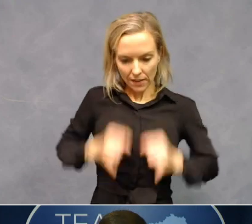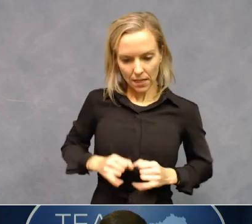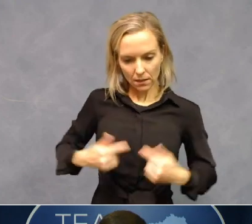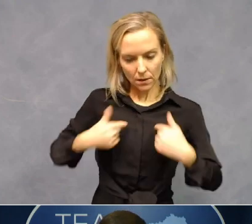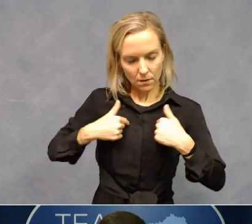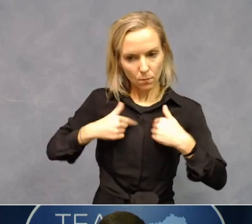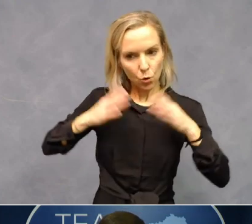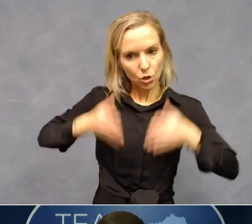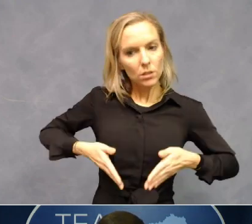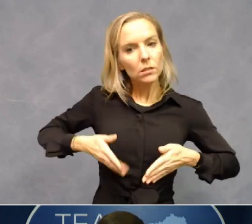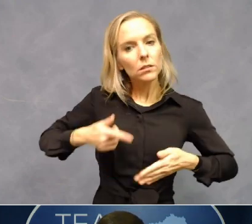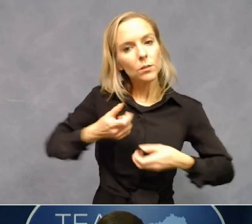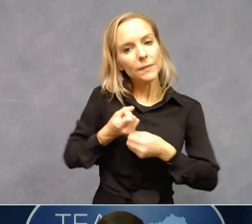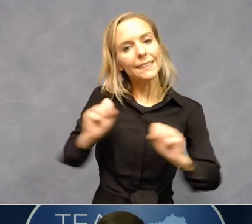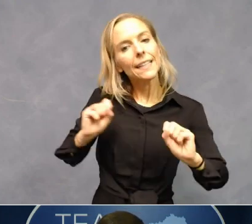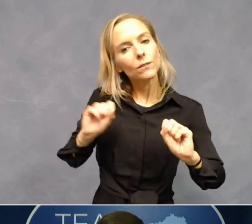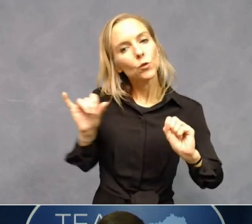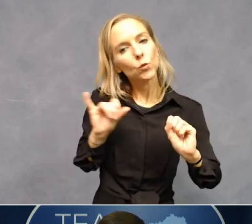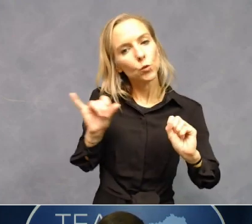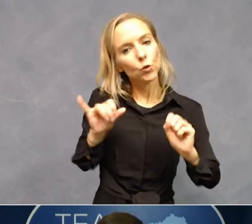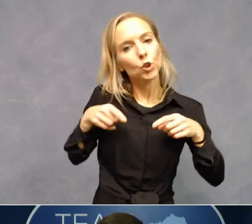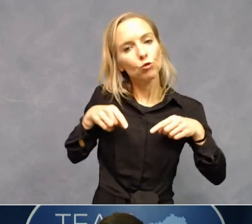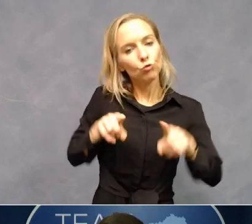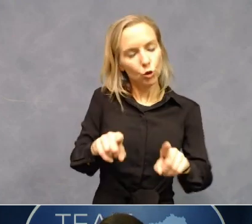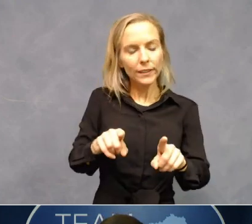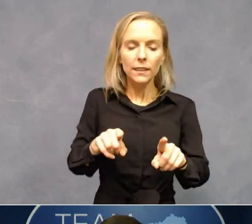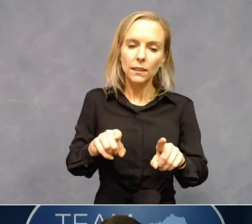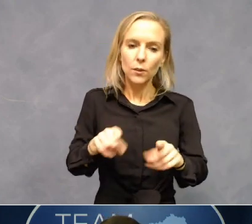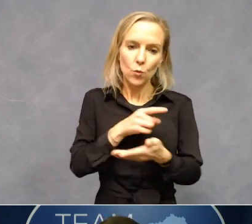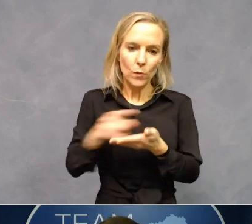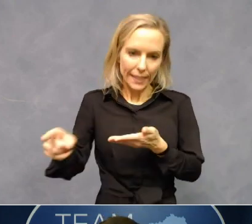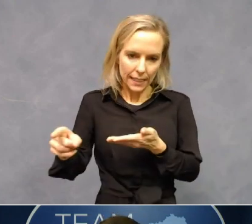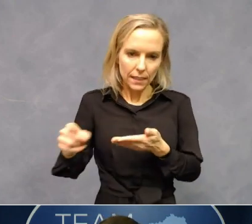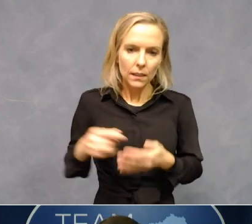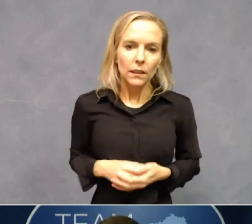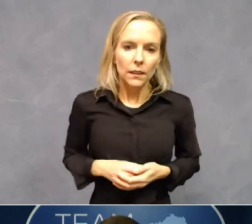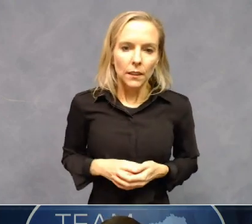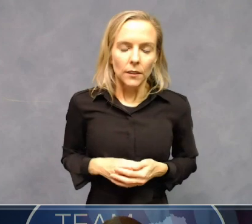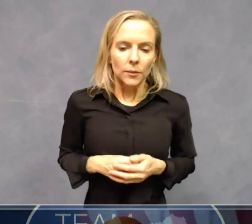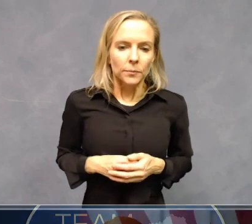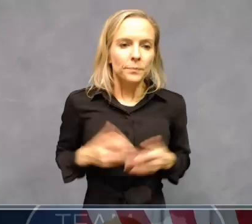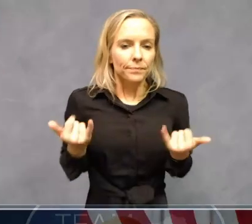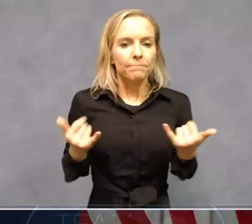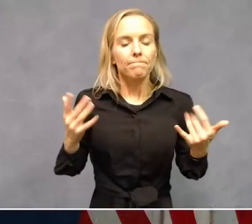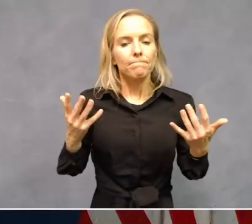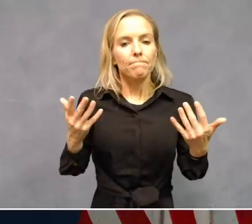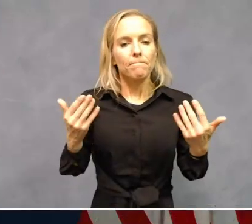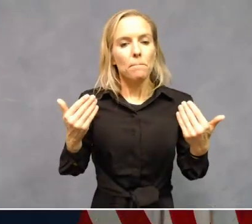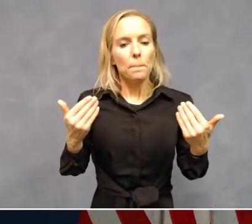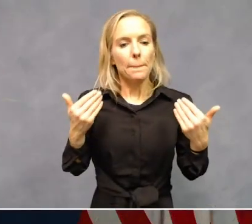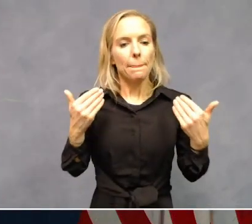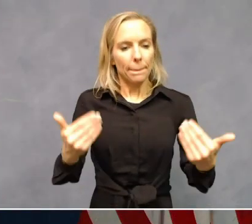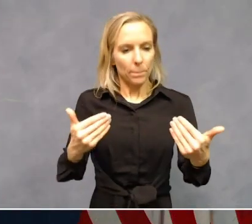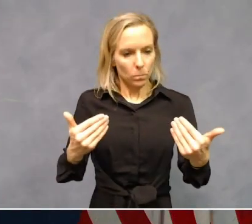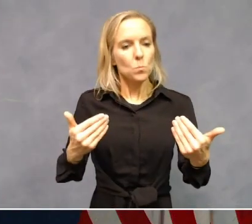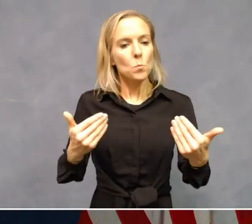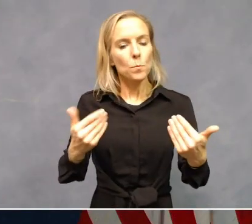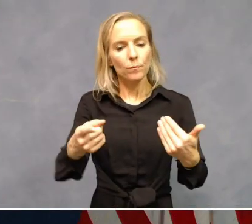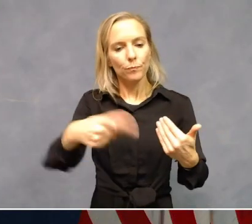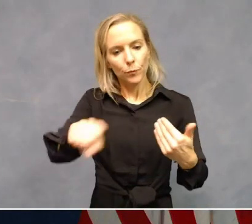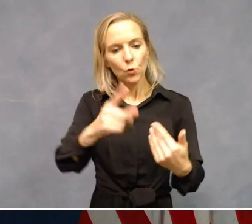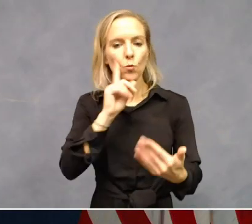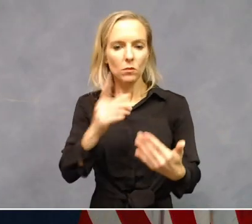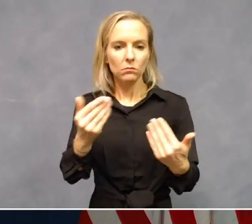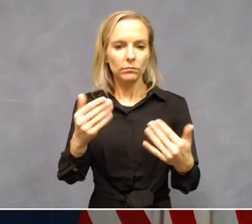you will be safer during that week. All right, we will open it up to questions. We